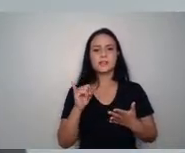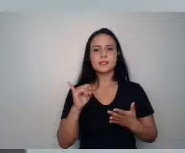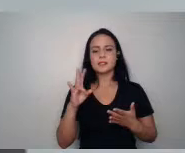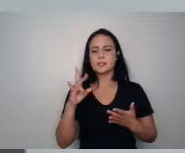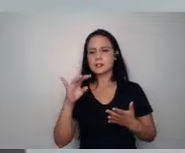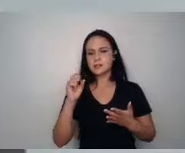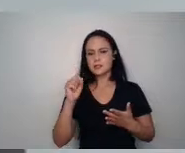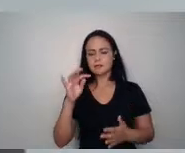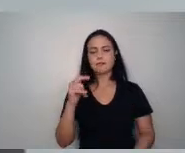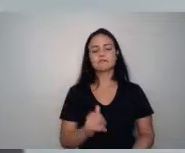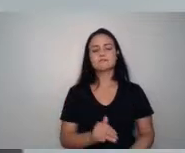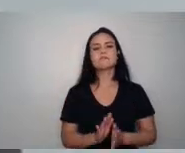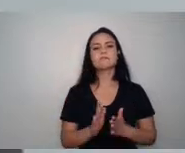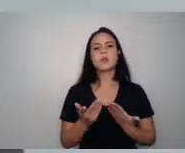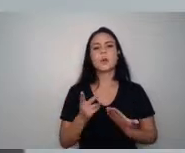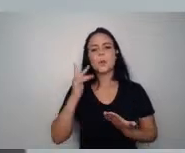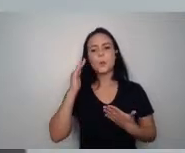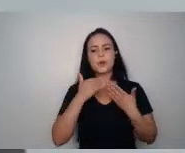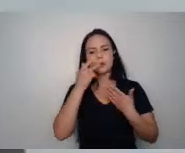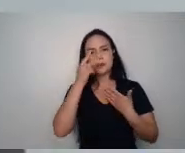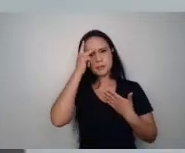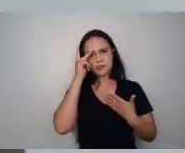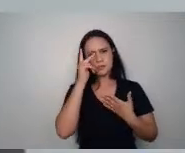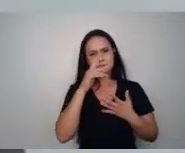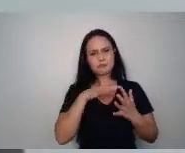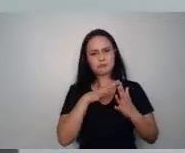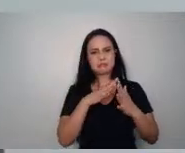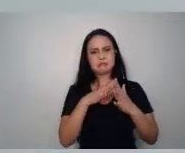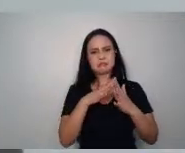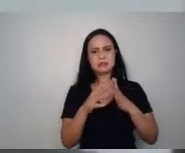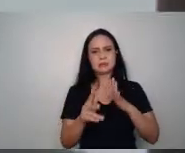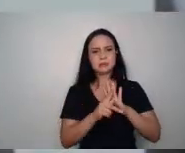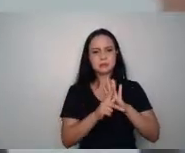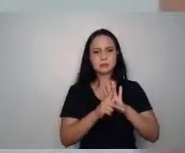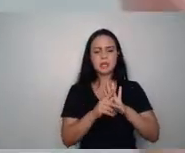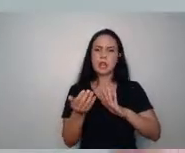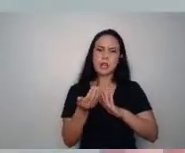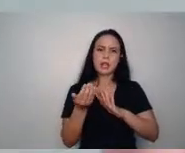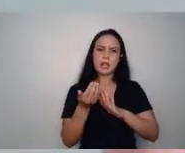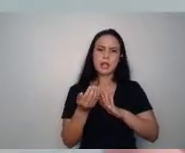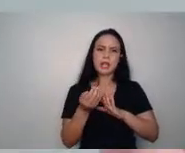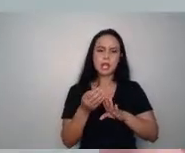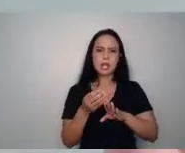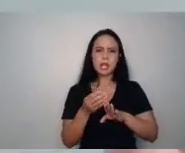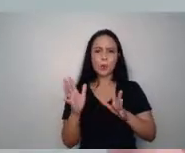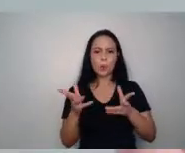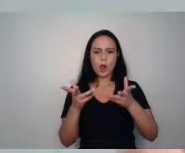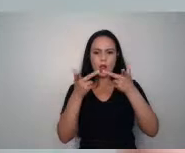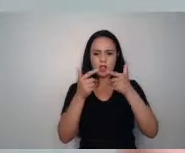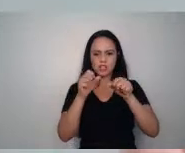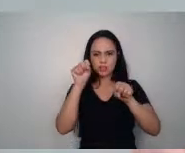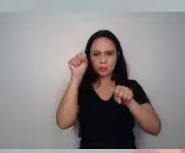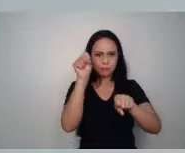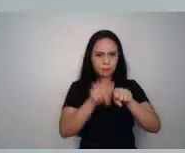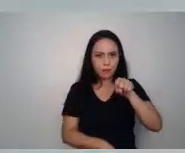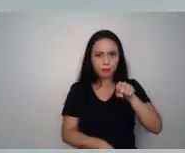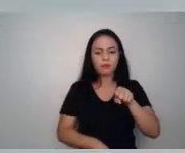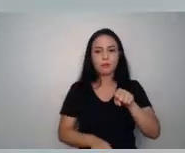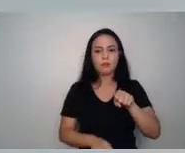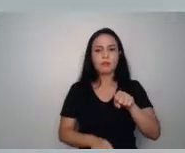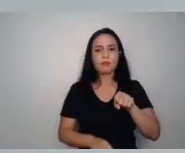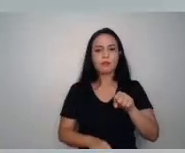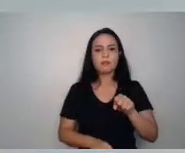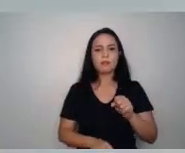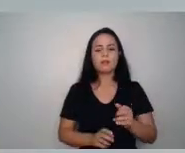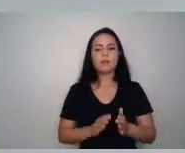out of control, but they labeled this woman a woman like this. And Brazil is sexist. When there is a person that is